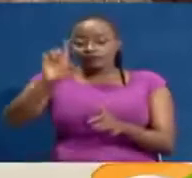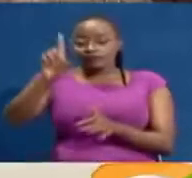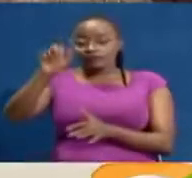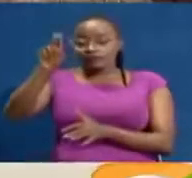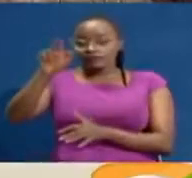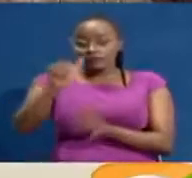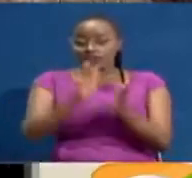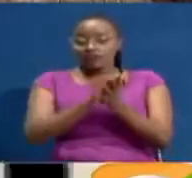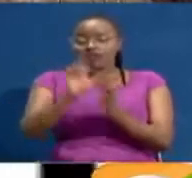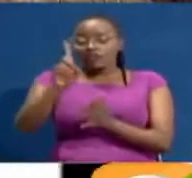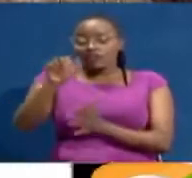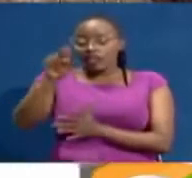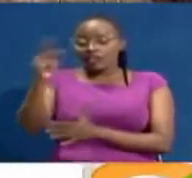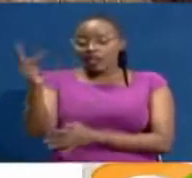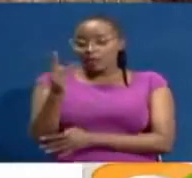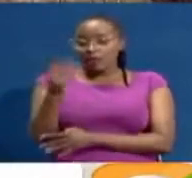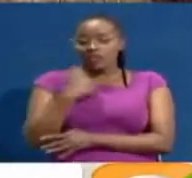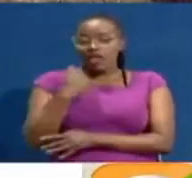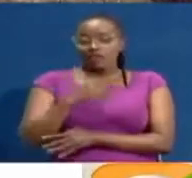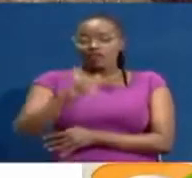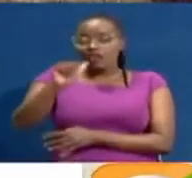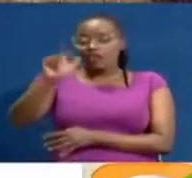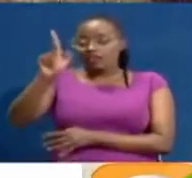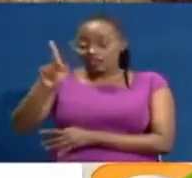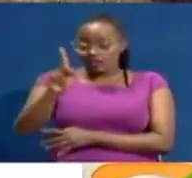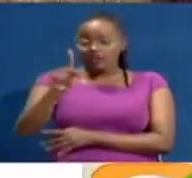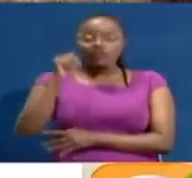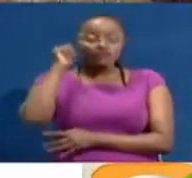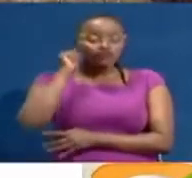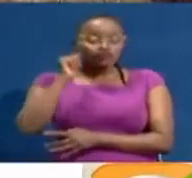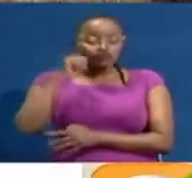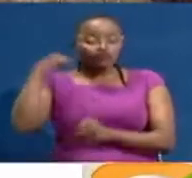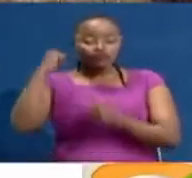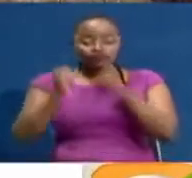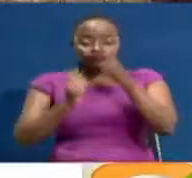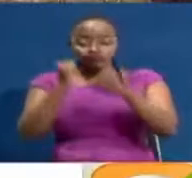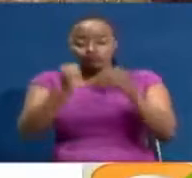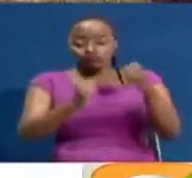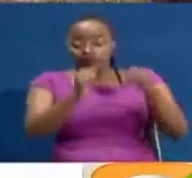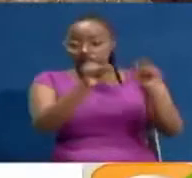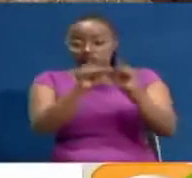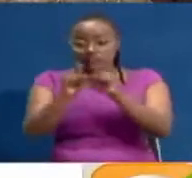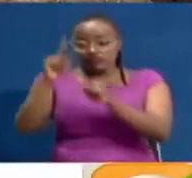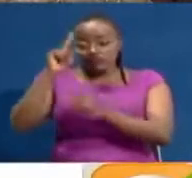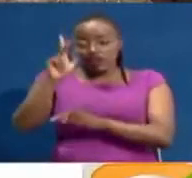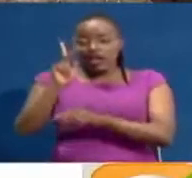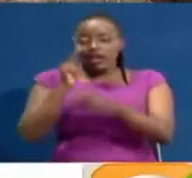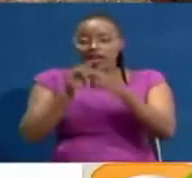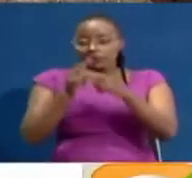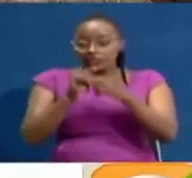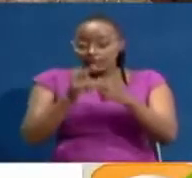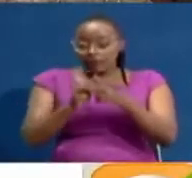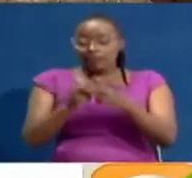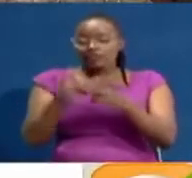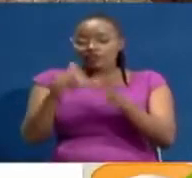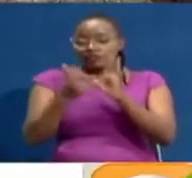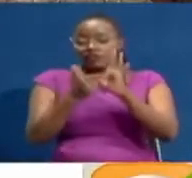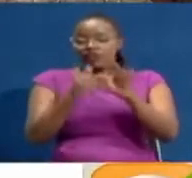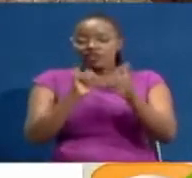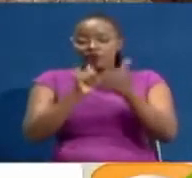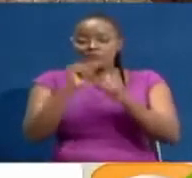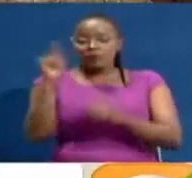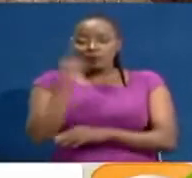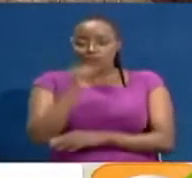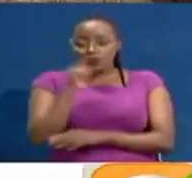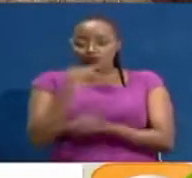Edna Jebitok and Daniel Kiprotich claim the AK Nandi Cross Country Senior Men and Senior Women titles at the Kapsabet Showground in tough